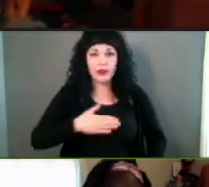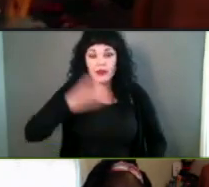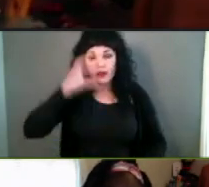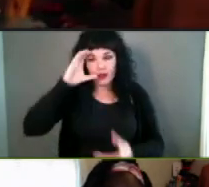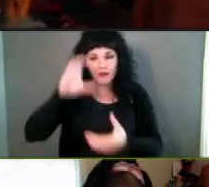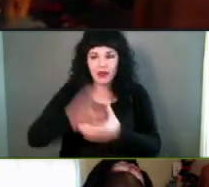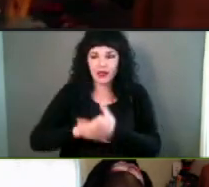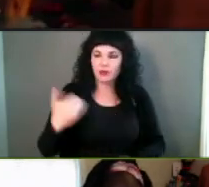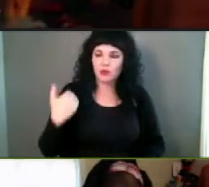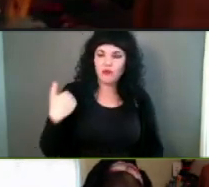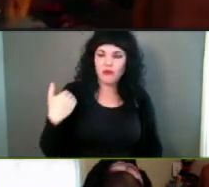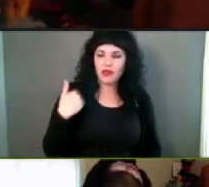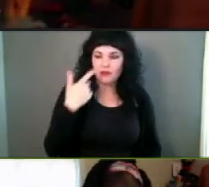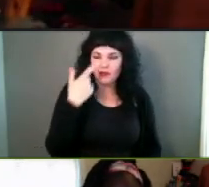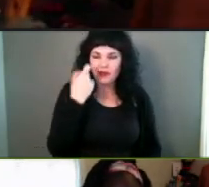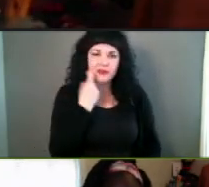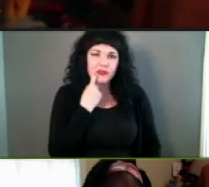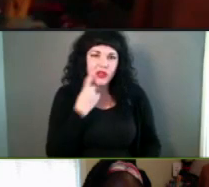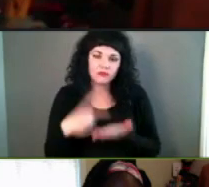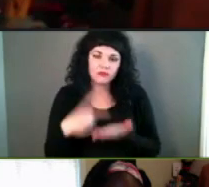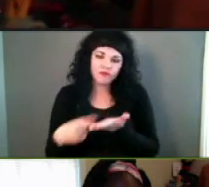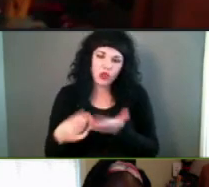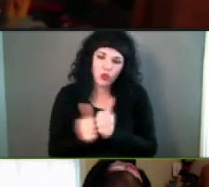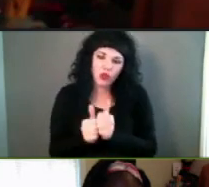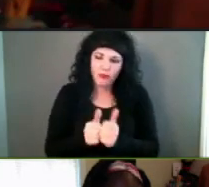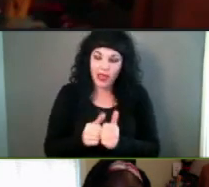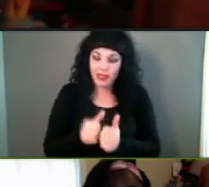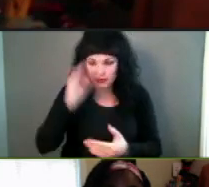son a talk about being a young Black man in America.